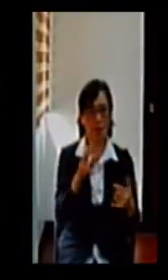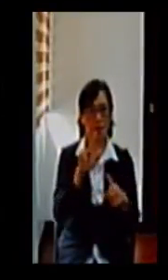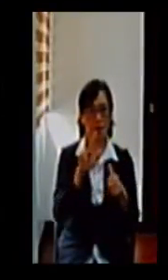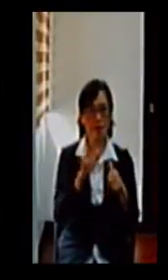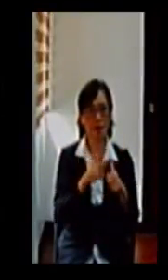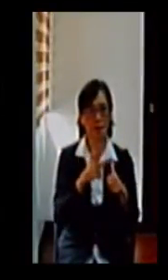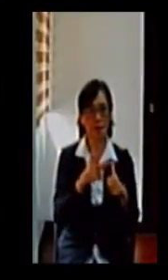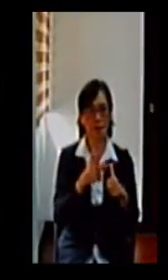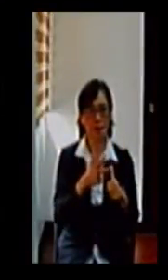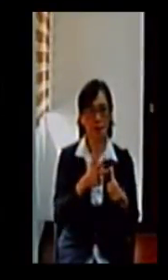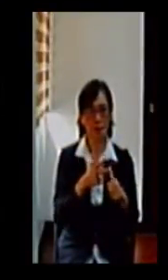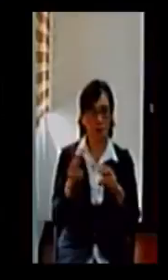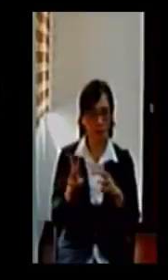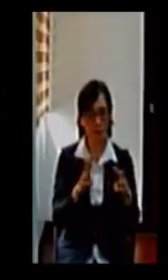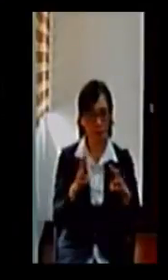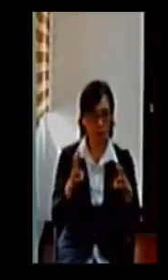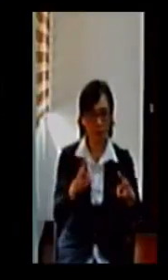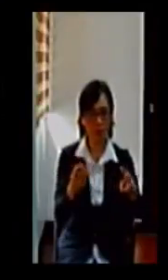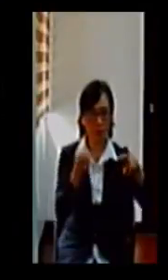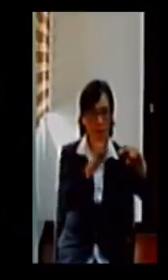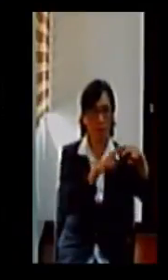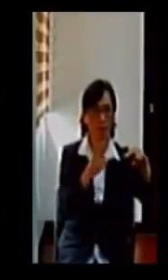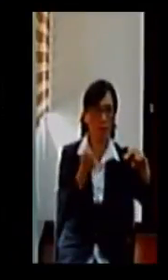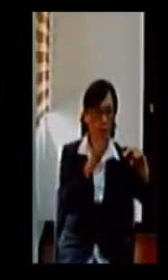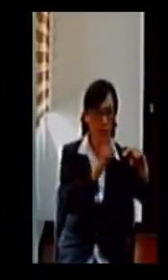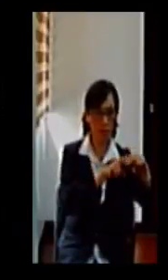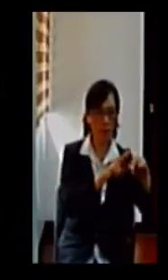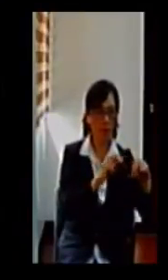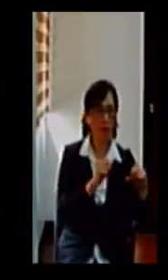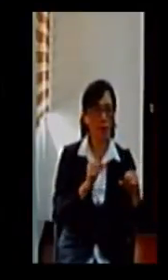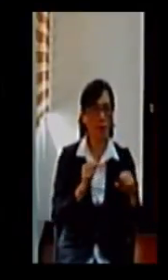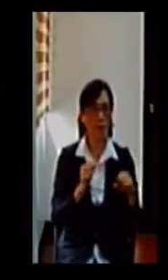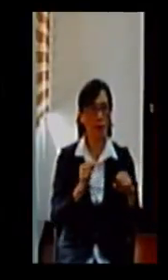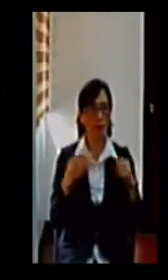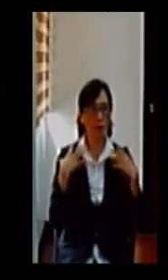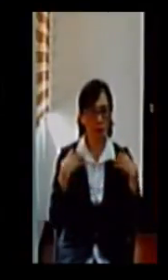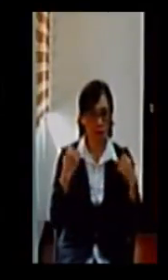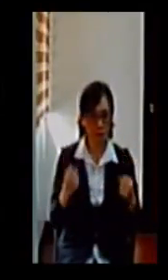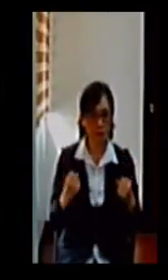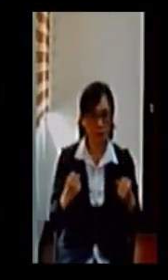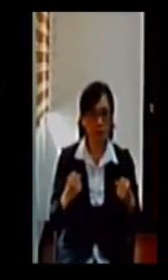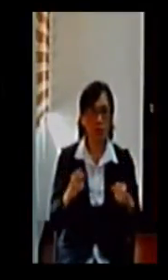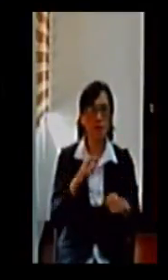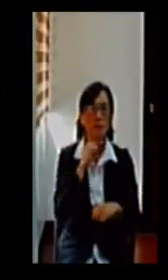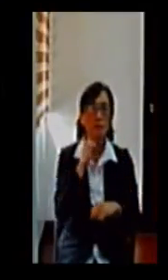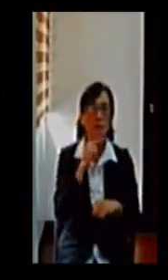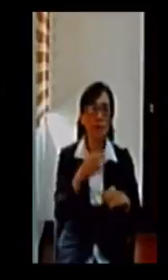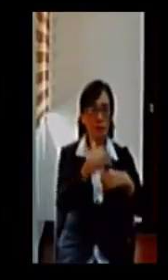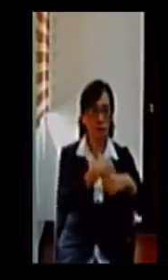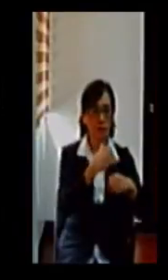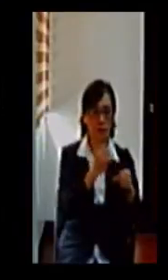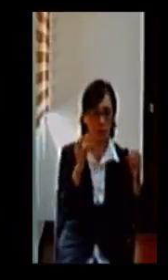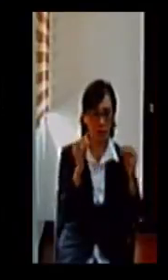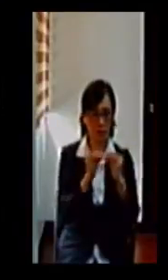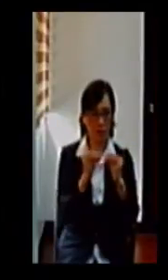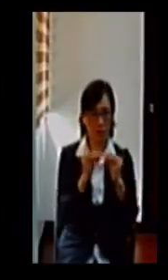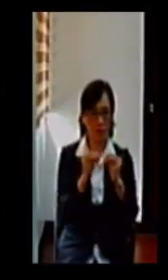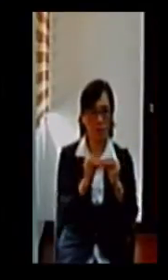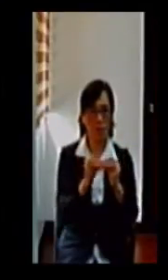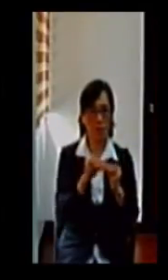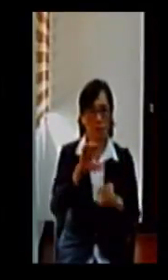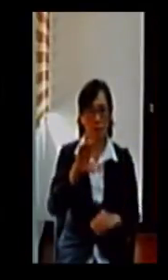of strategy, I think, is to increase our resilience. Increasing resilience is not just about creating more, you know,